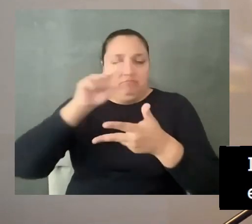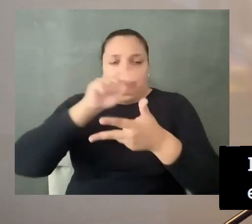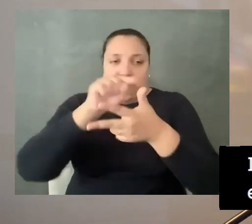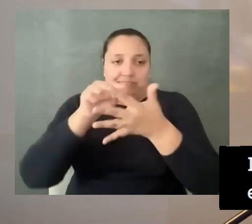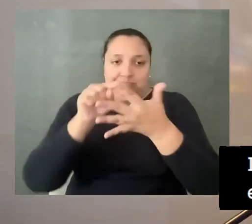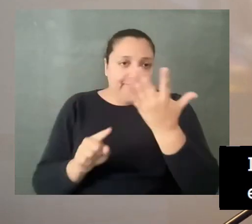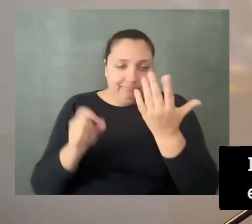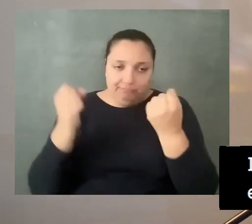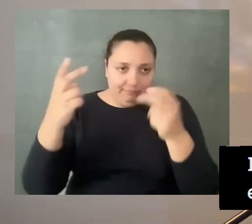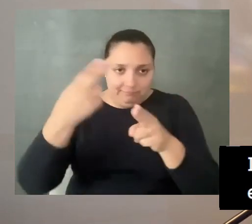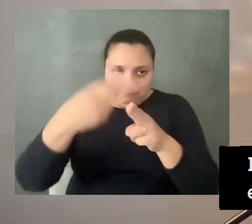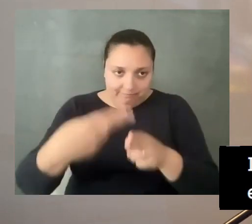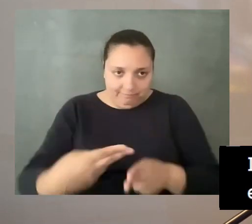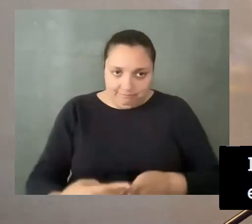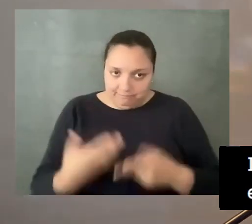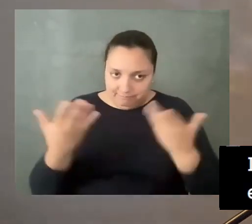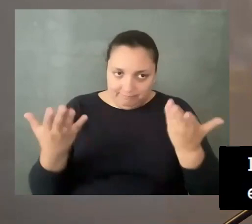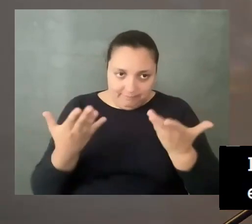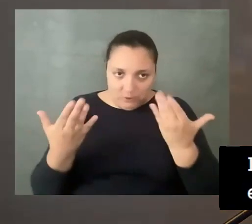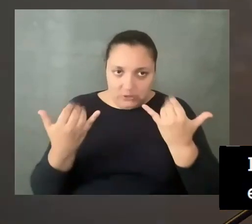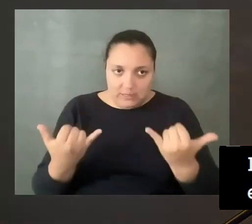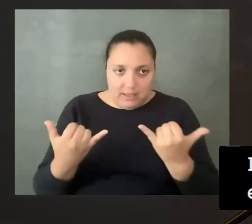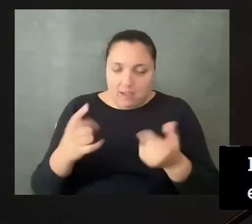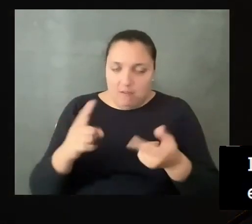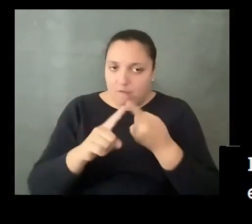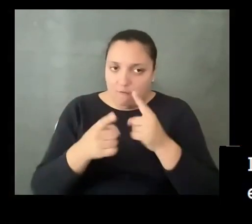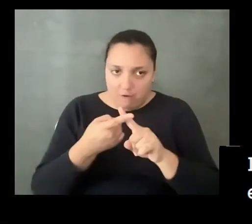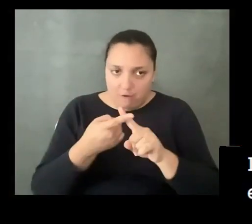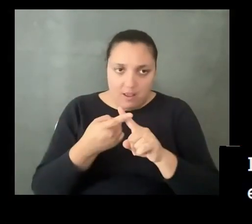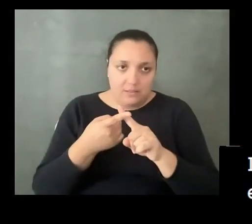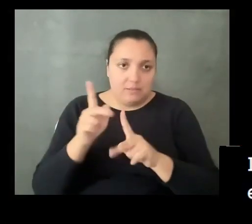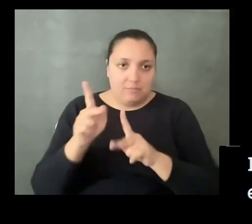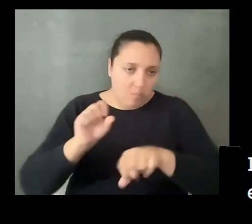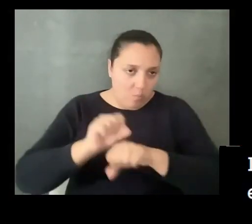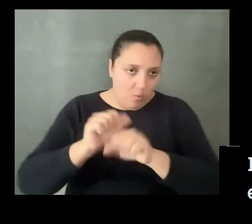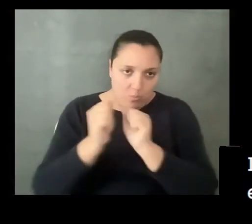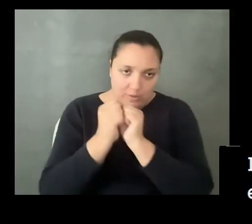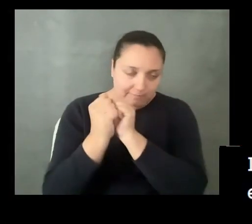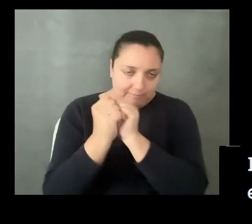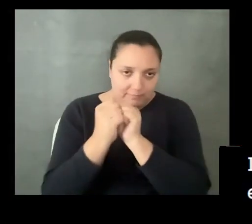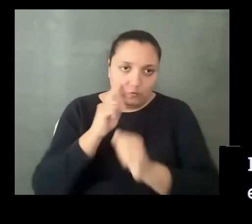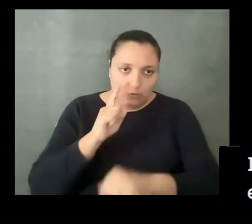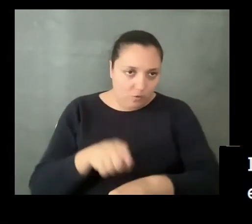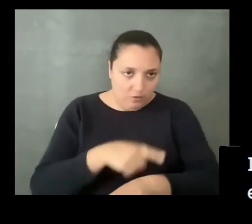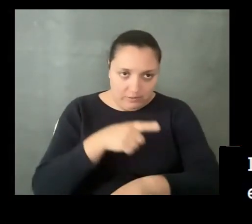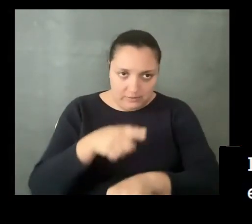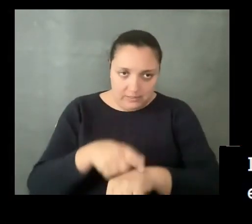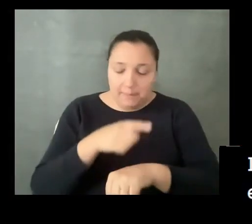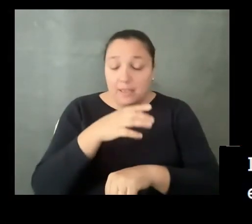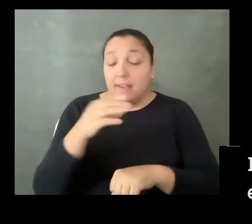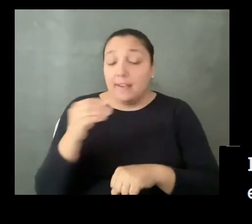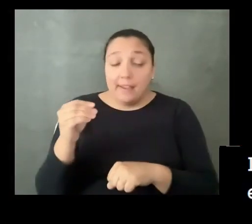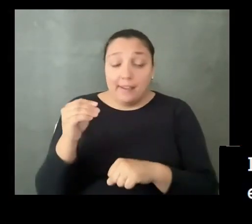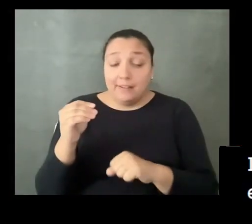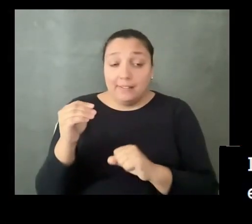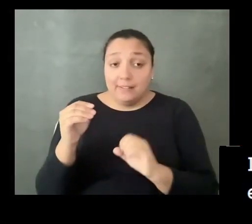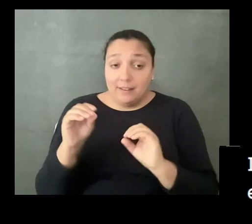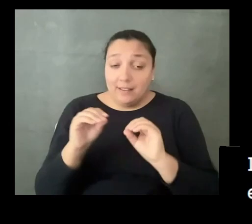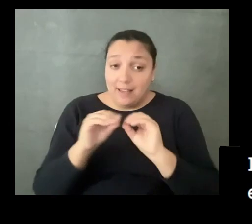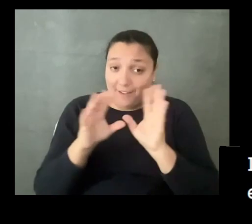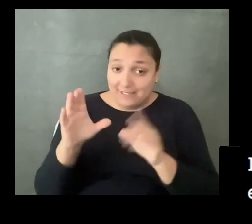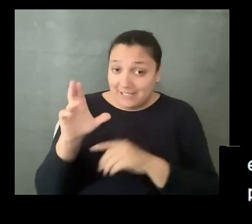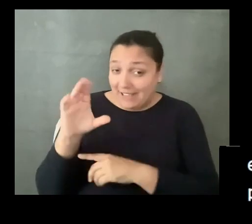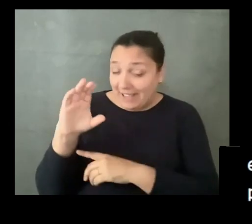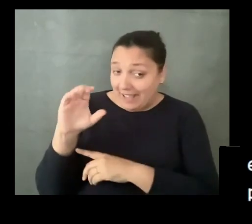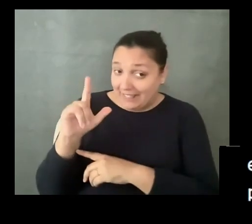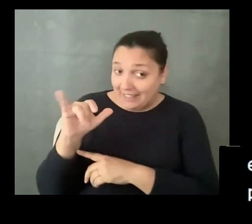today, longtime friends and colleagues. And of course, the inimitable Clayton Banks,